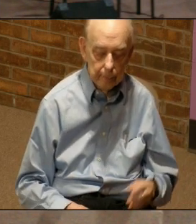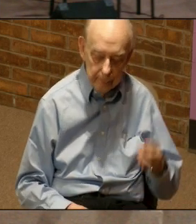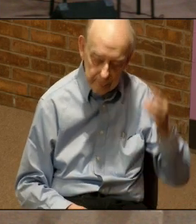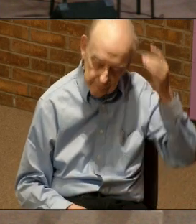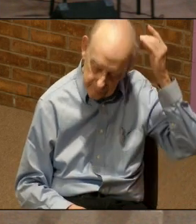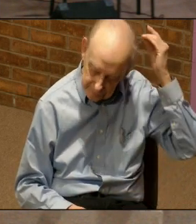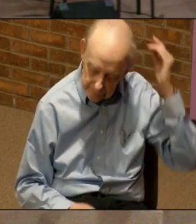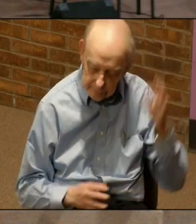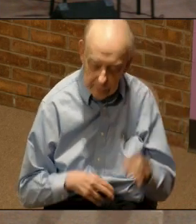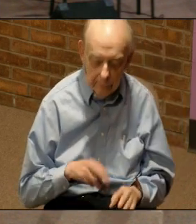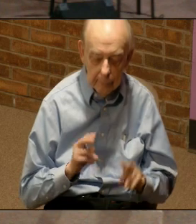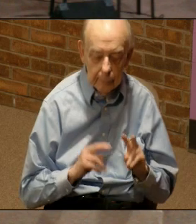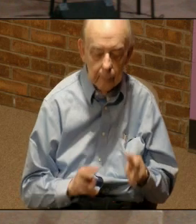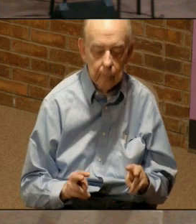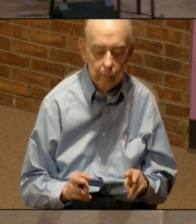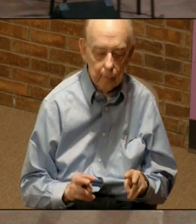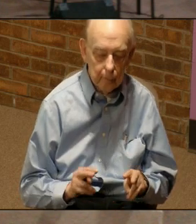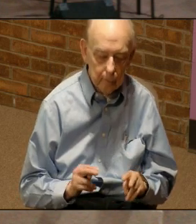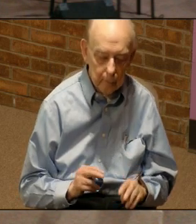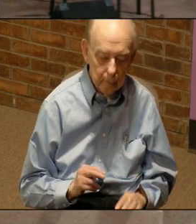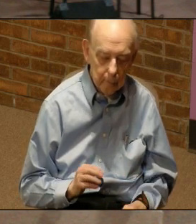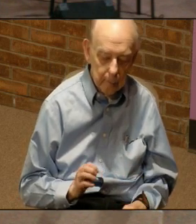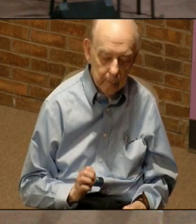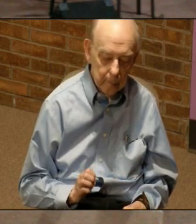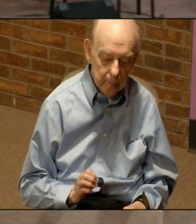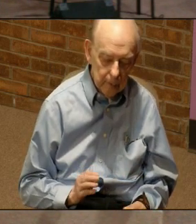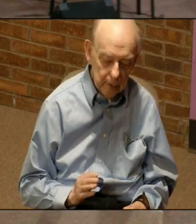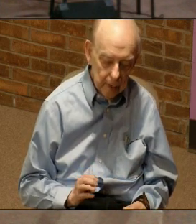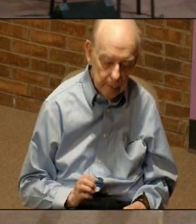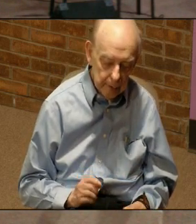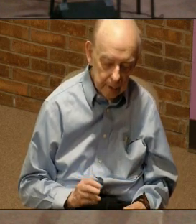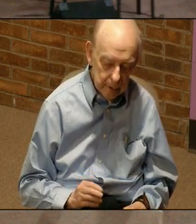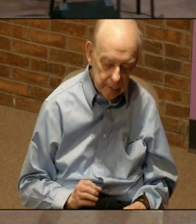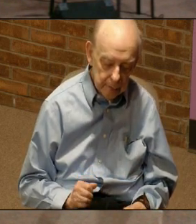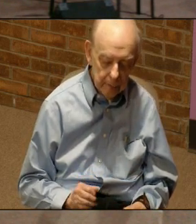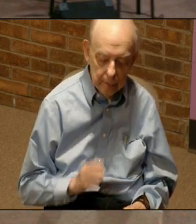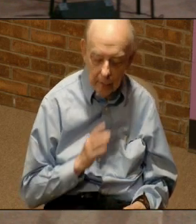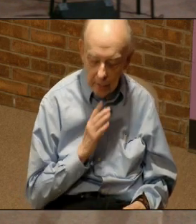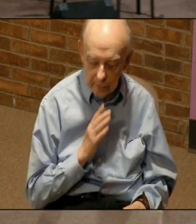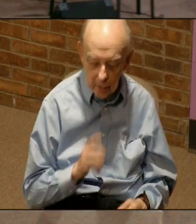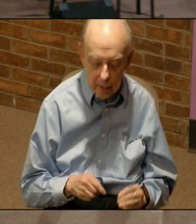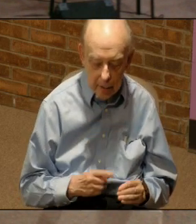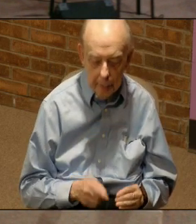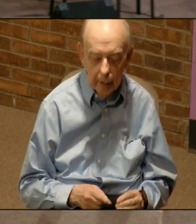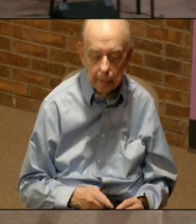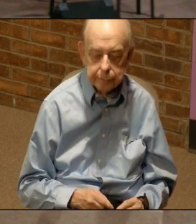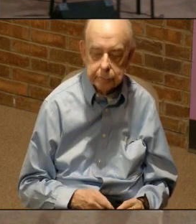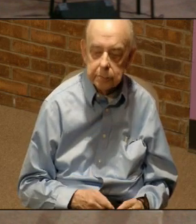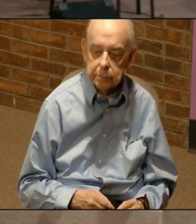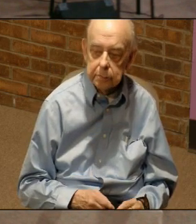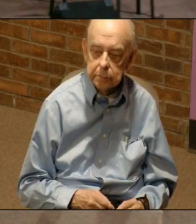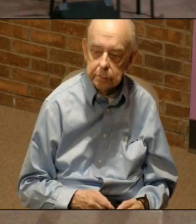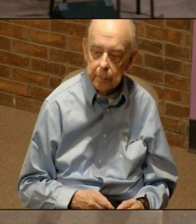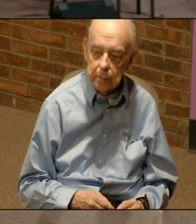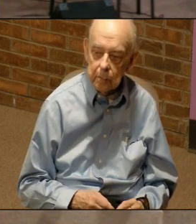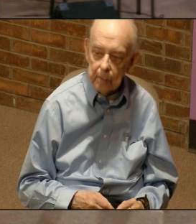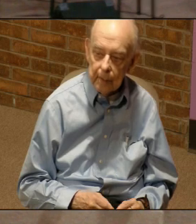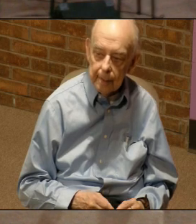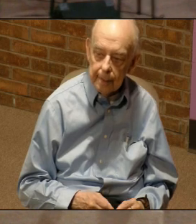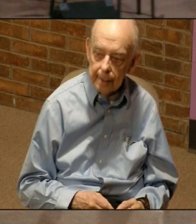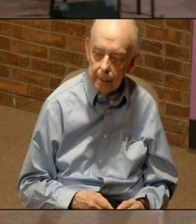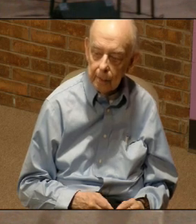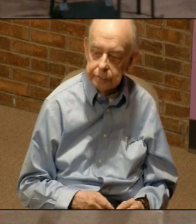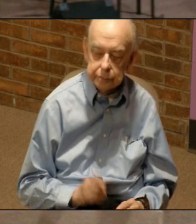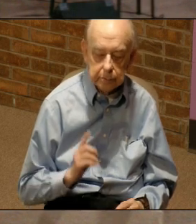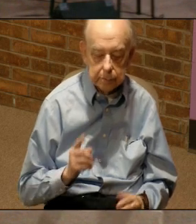this vision that Nebuchadnezzar is talking about, and he gives it, and